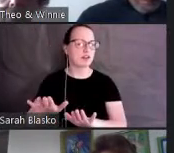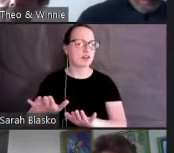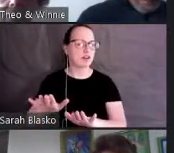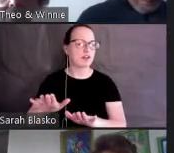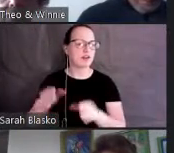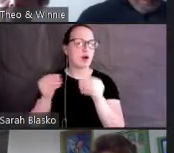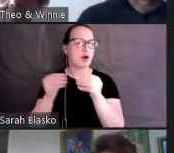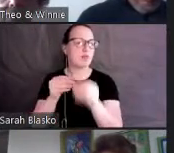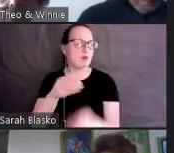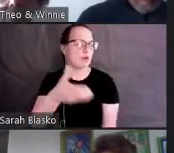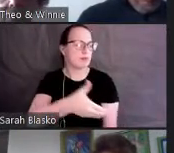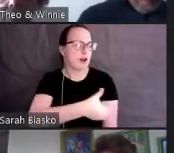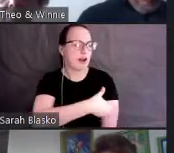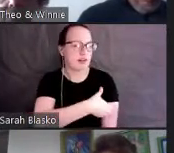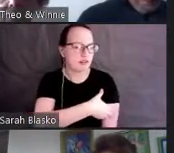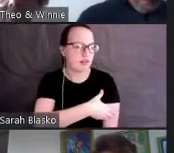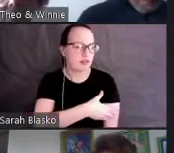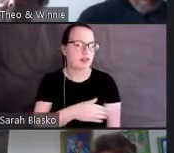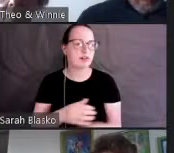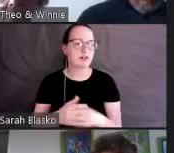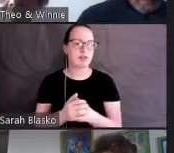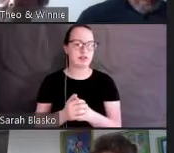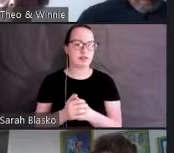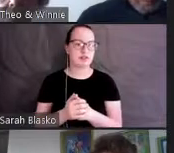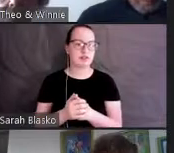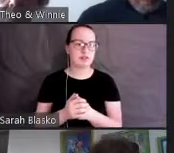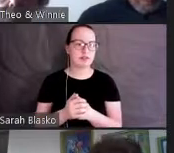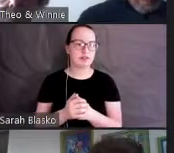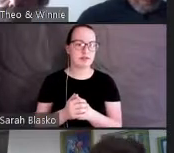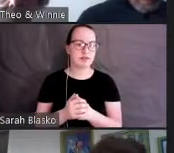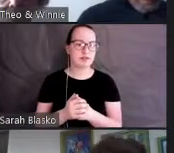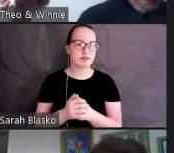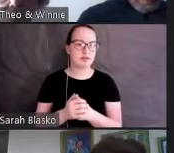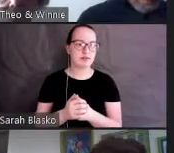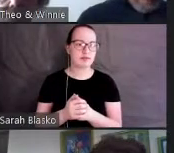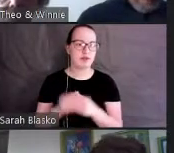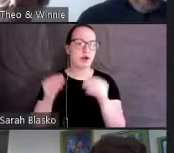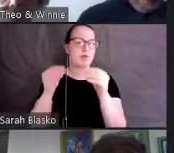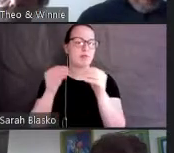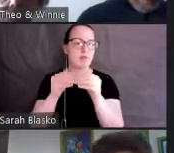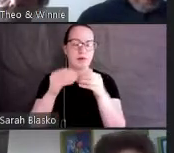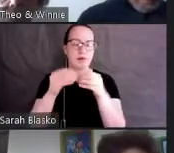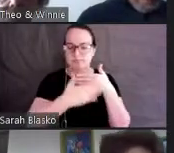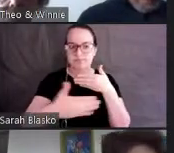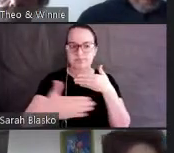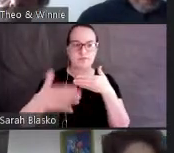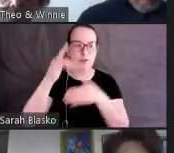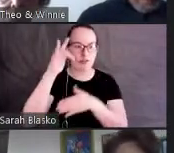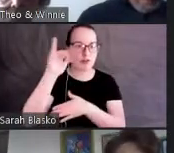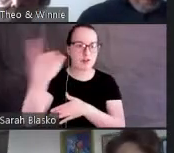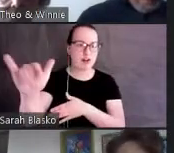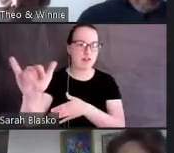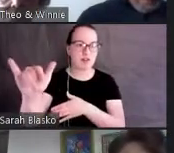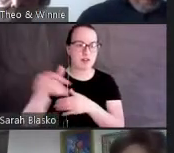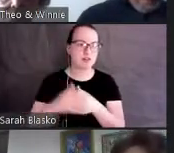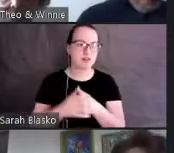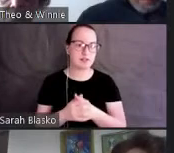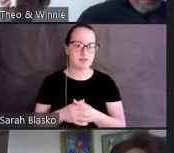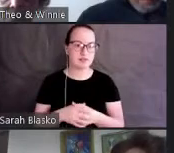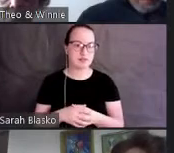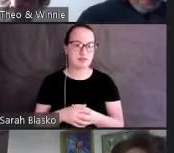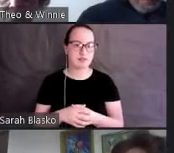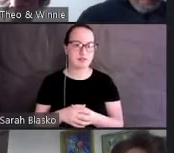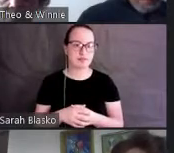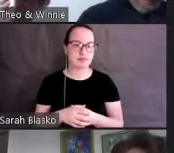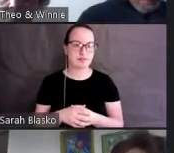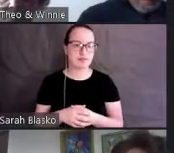Eurasia. We're giving to something more eternal and lasting than Liberia. We're doing